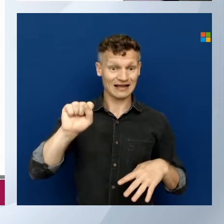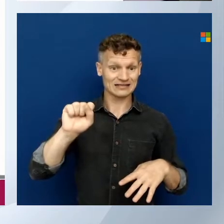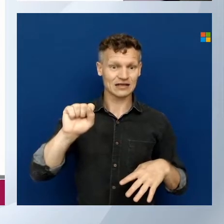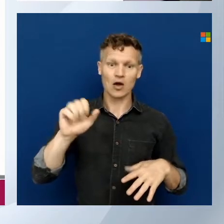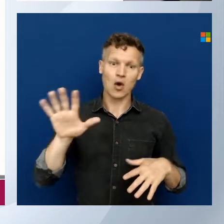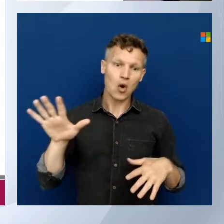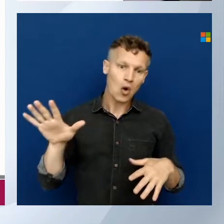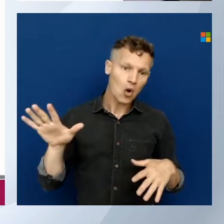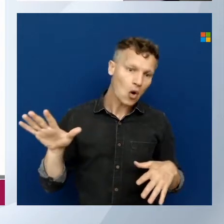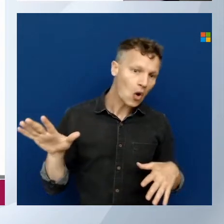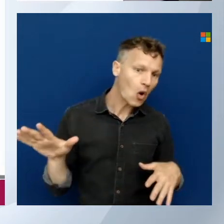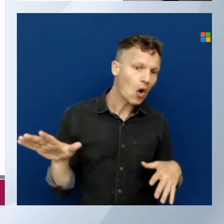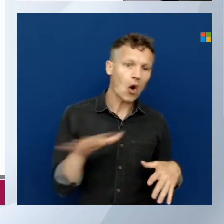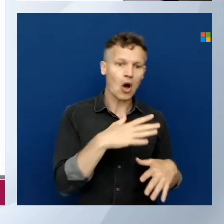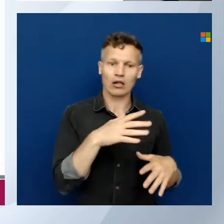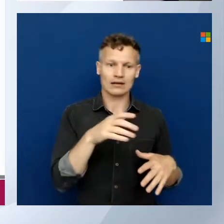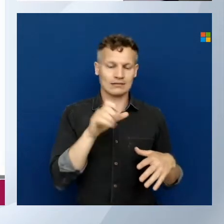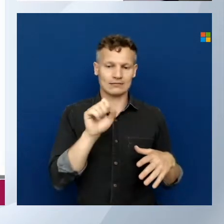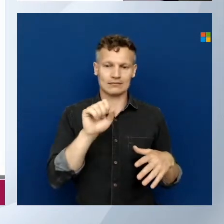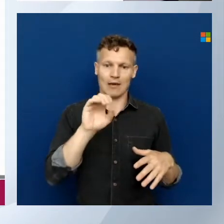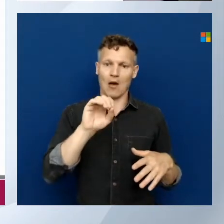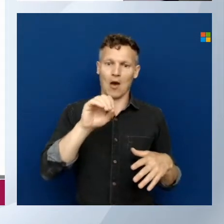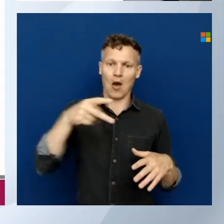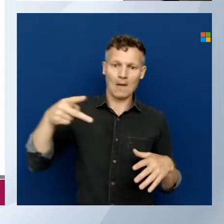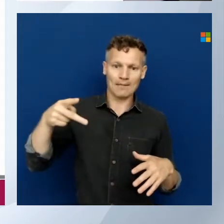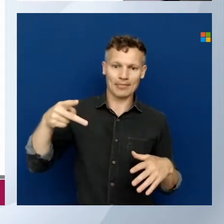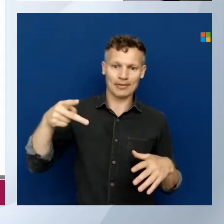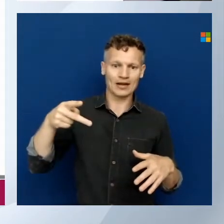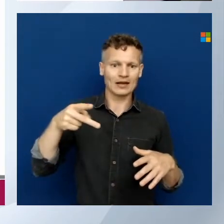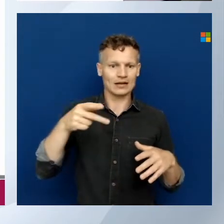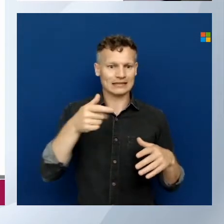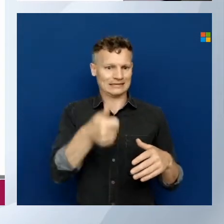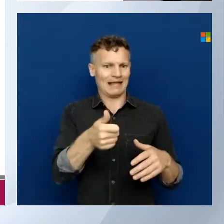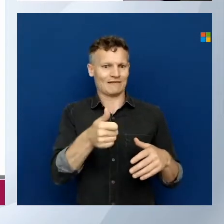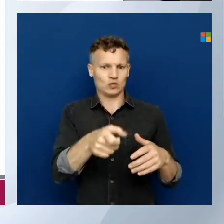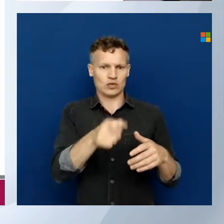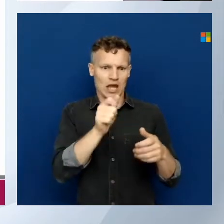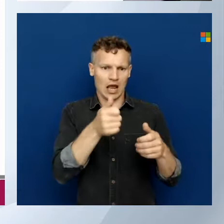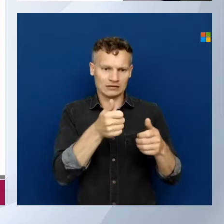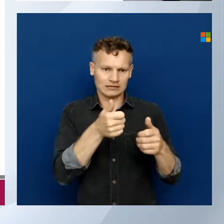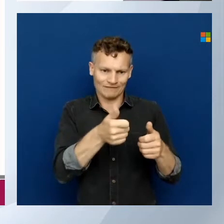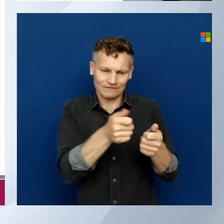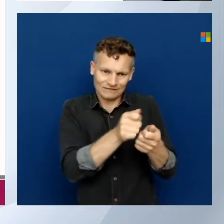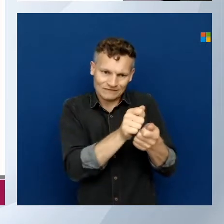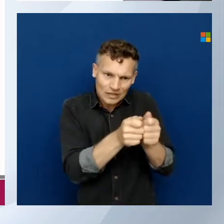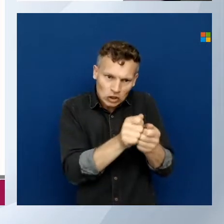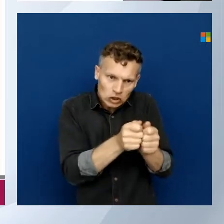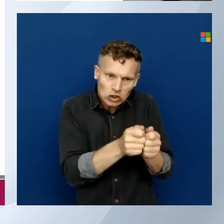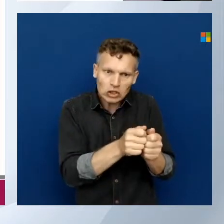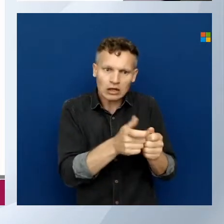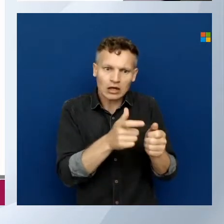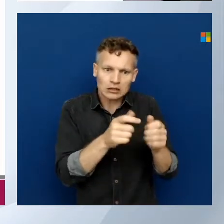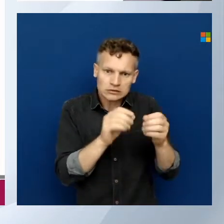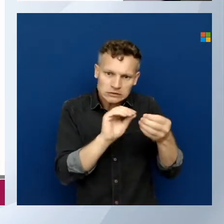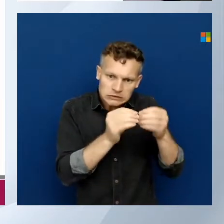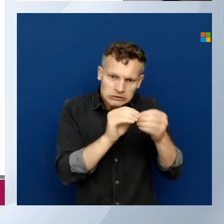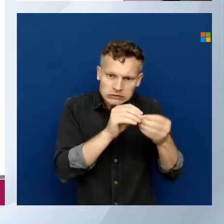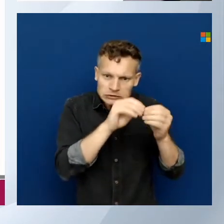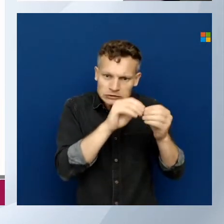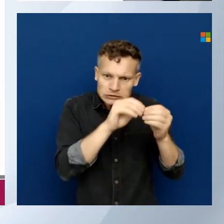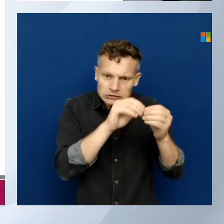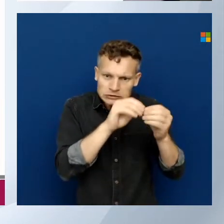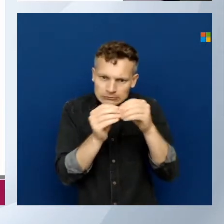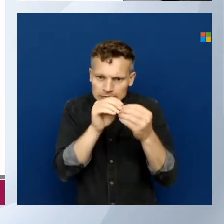configure and work with and have actions performed upon. And to make that a little